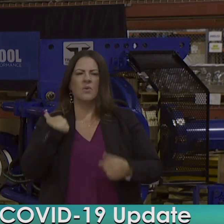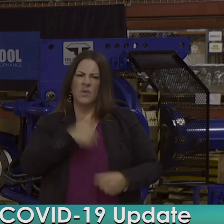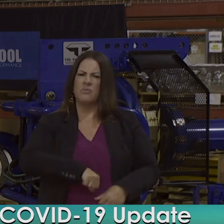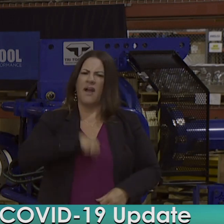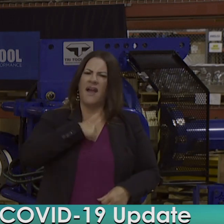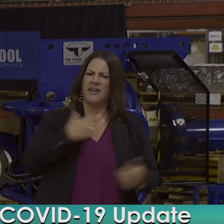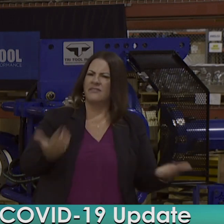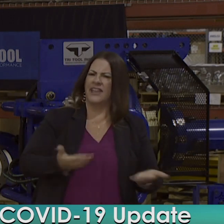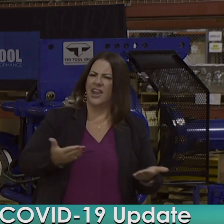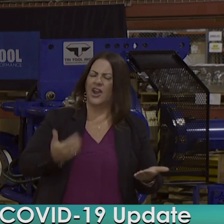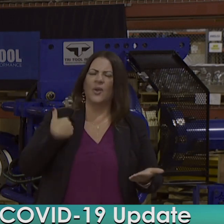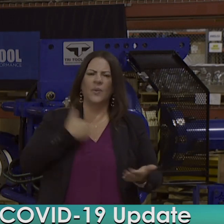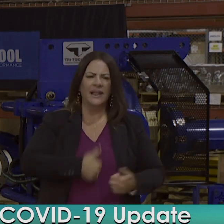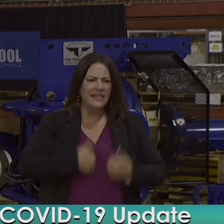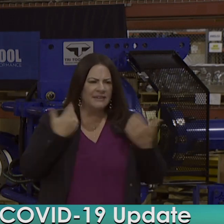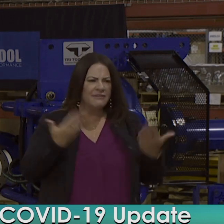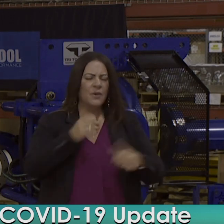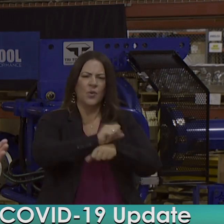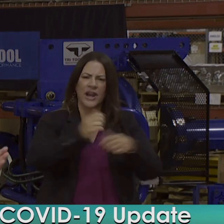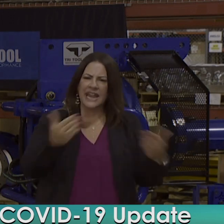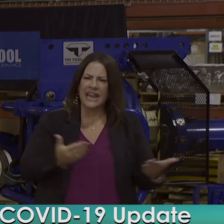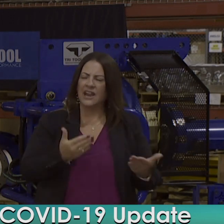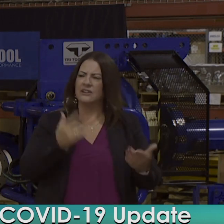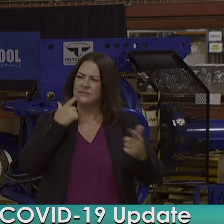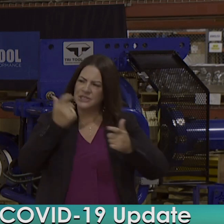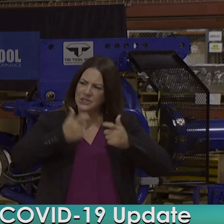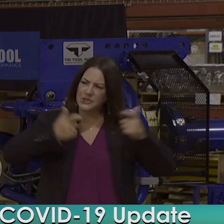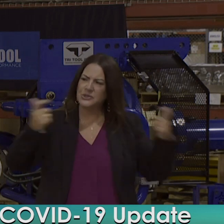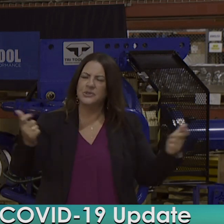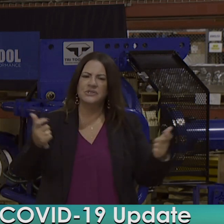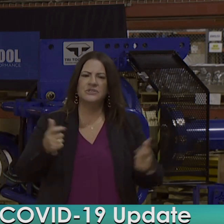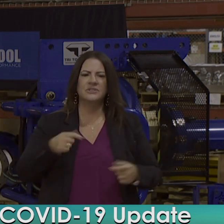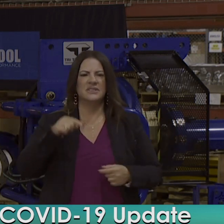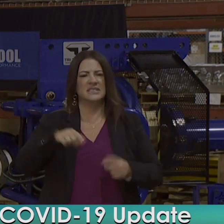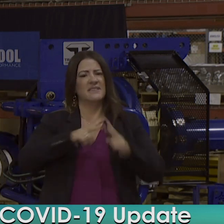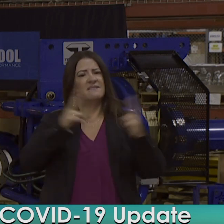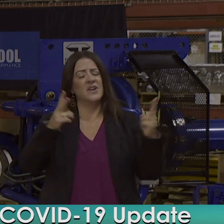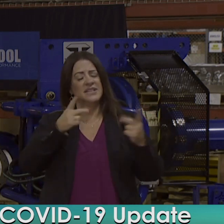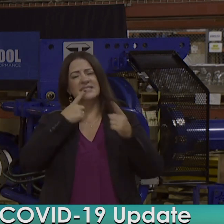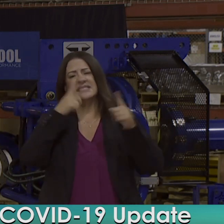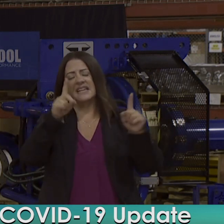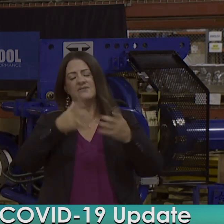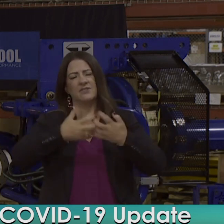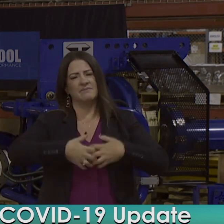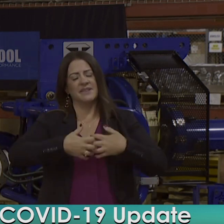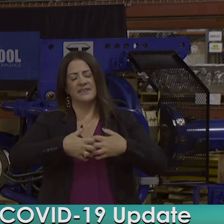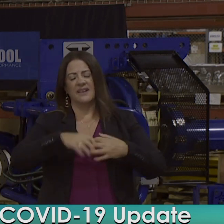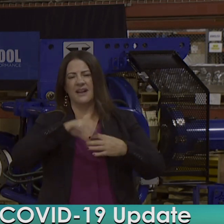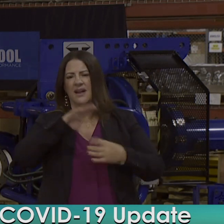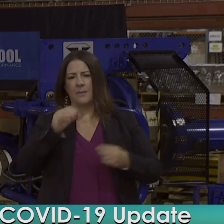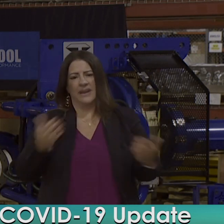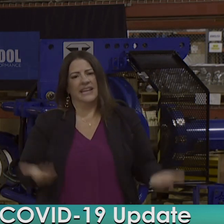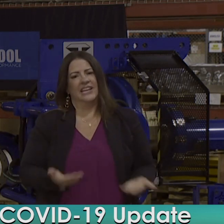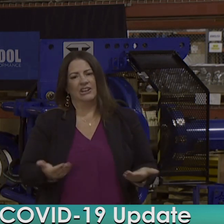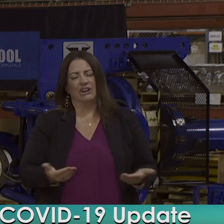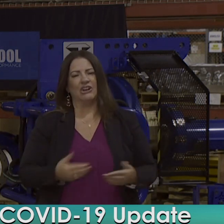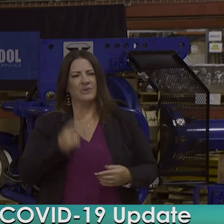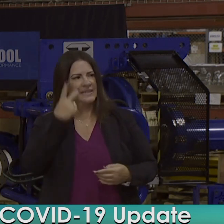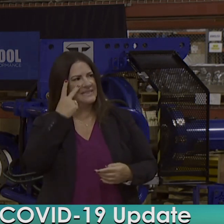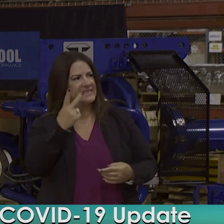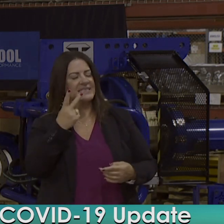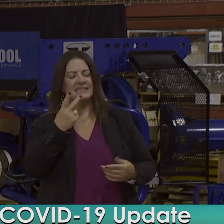here, and reside here. Demonstrably, this is one of our more successful manufacturing facilities that you